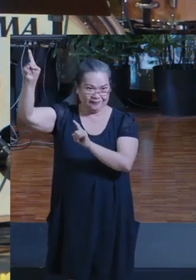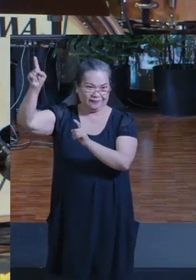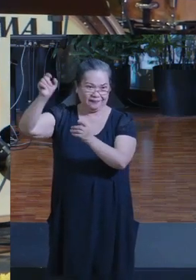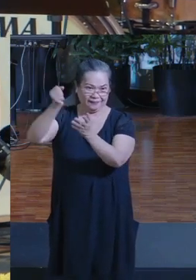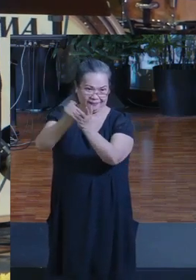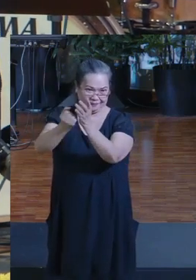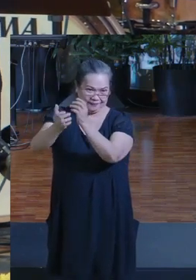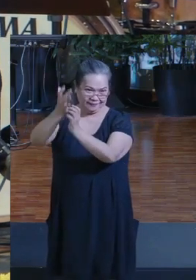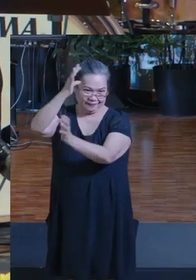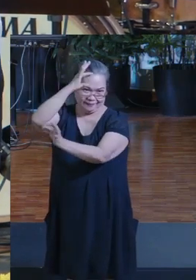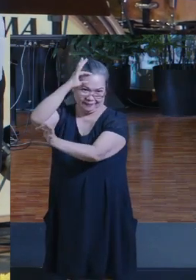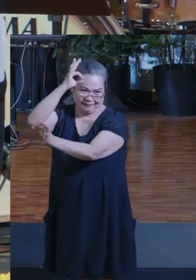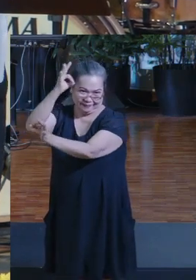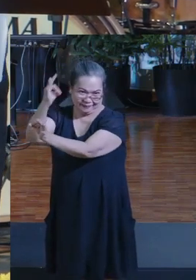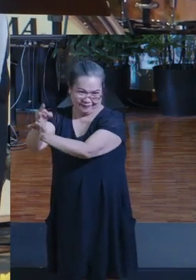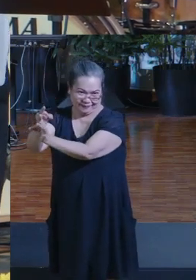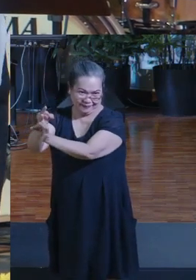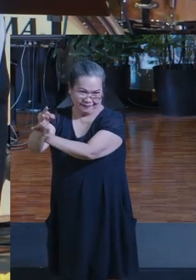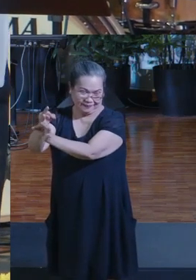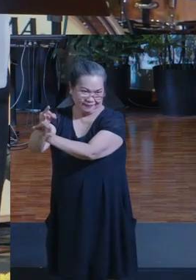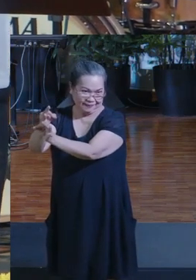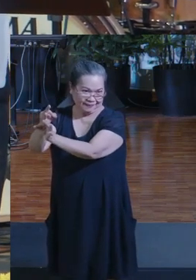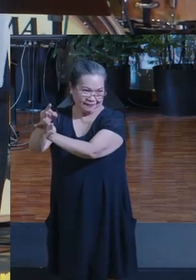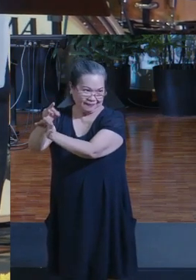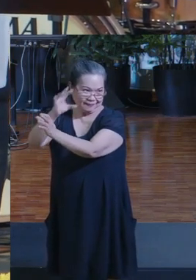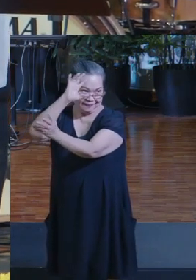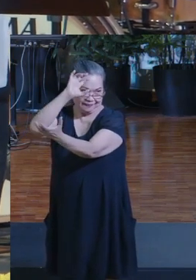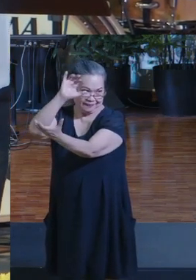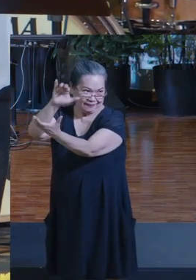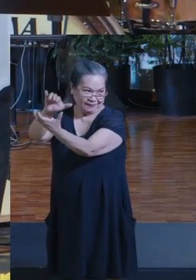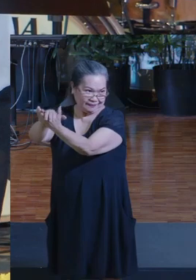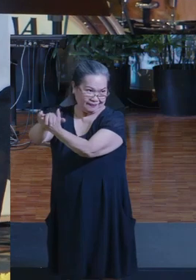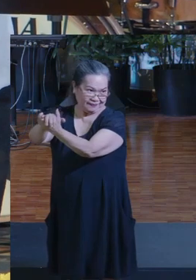of faith. Sa pananampalataya lang.